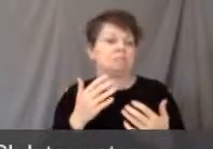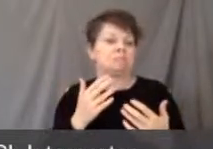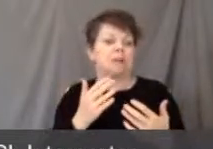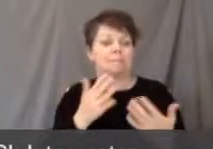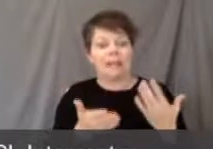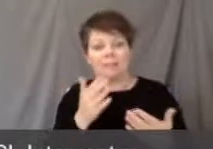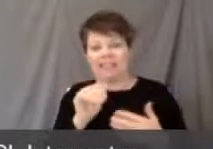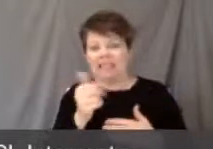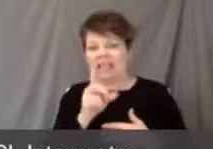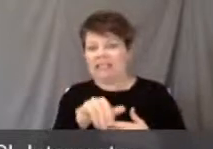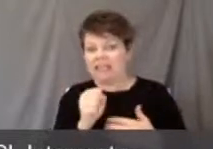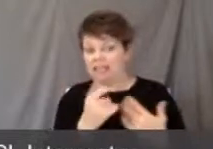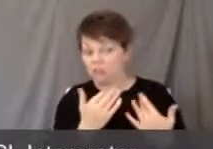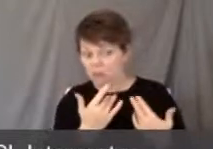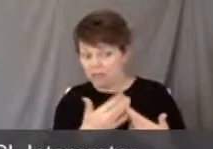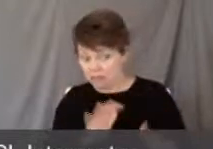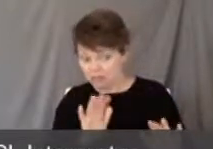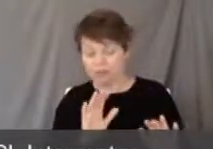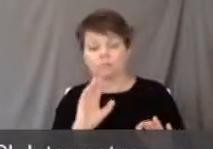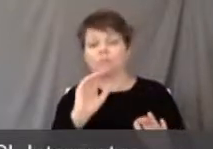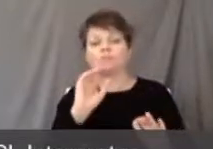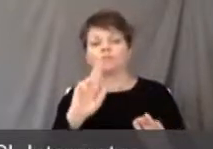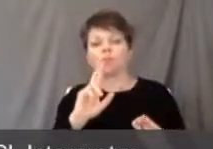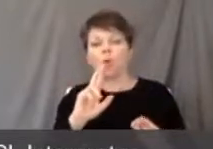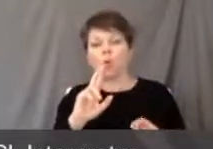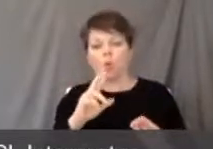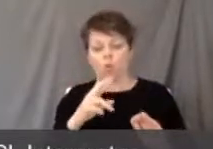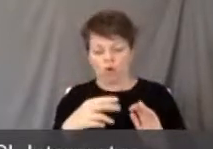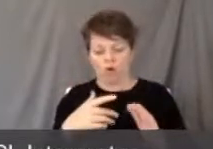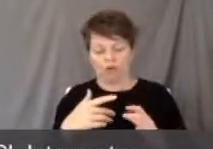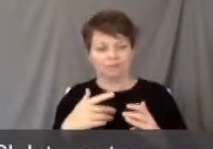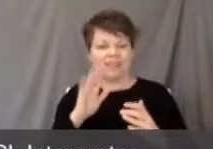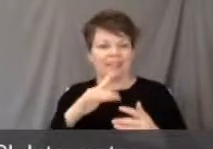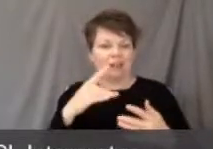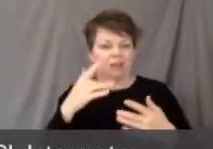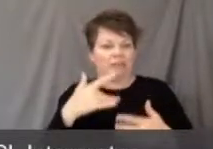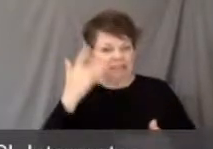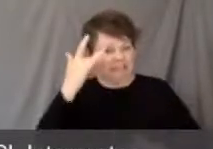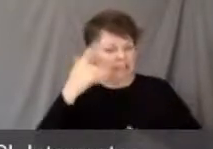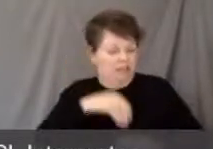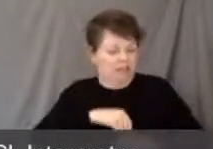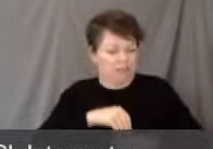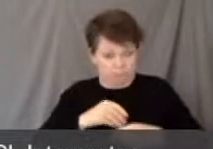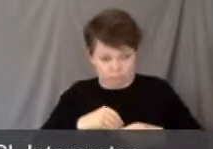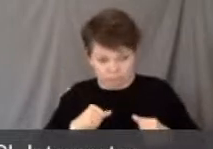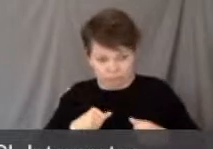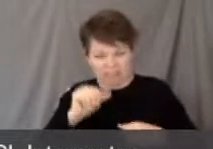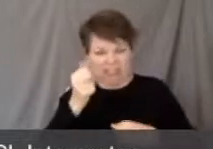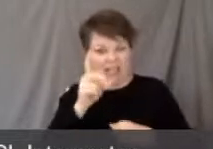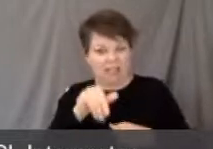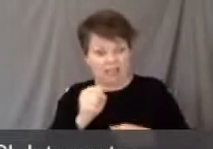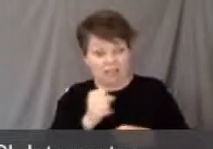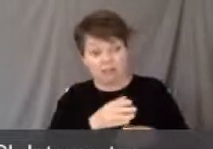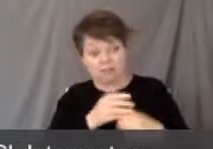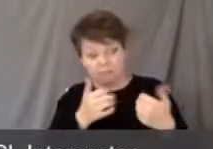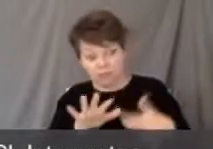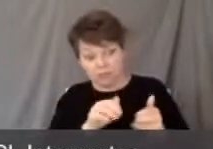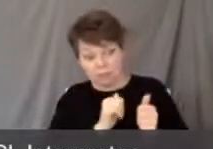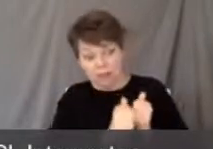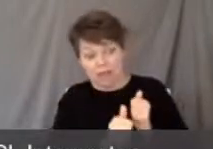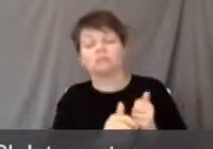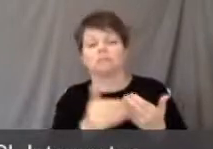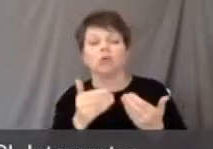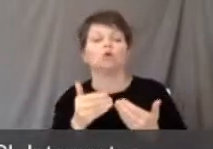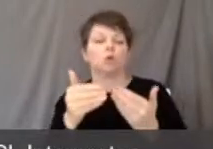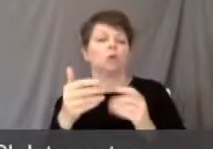days, or when their symptoms have improved after 10 days, the minimum would be 10 days, then you can go ahead